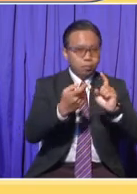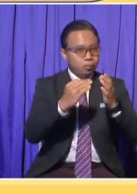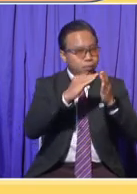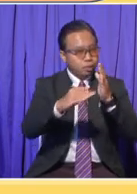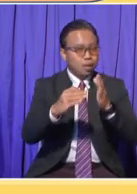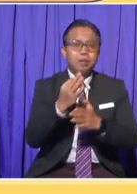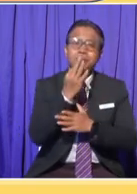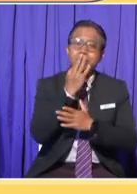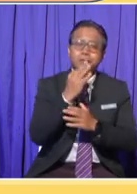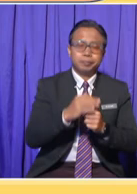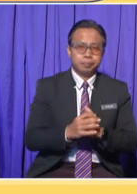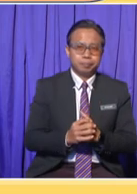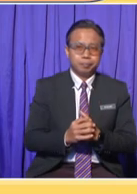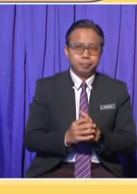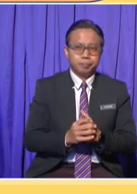fractions.